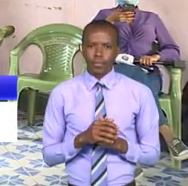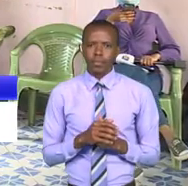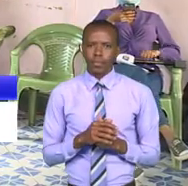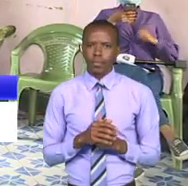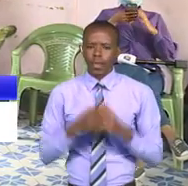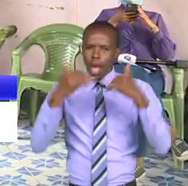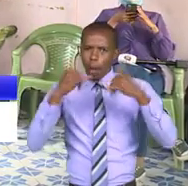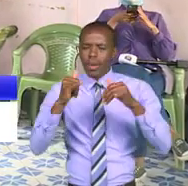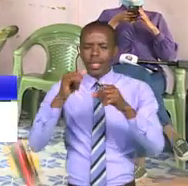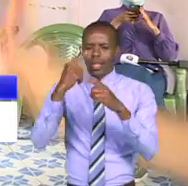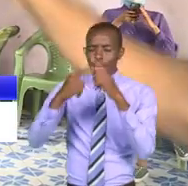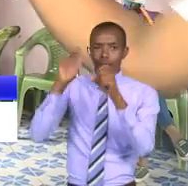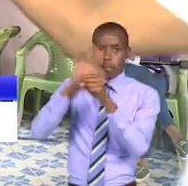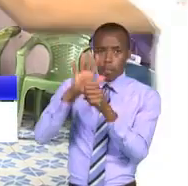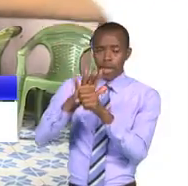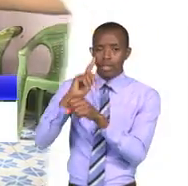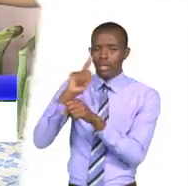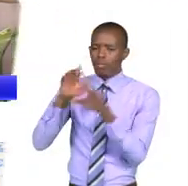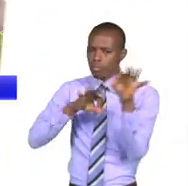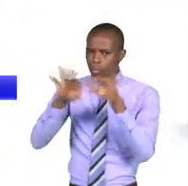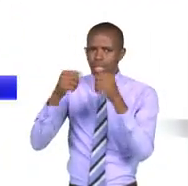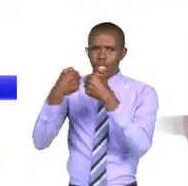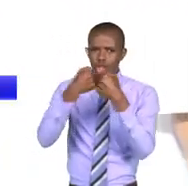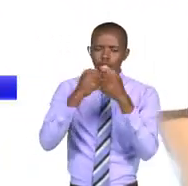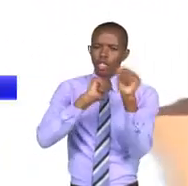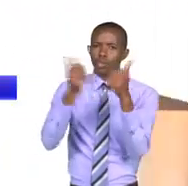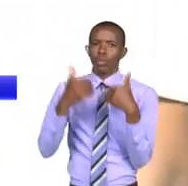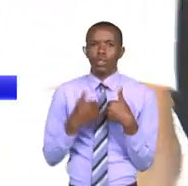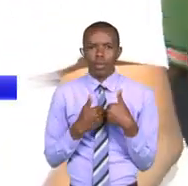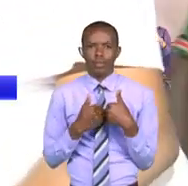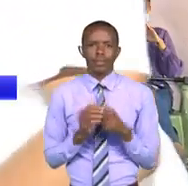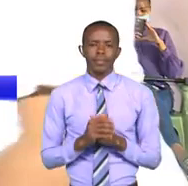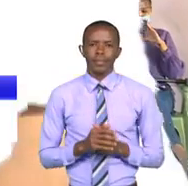Having played for centuries, Omamba narrates the challenges the sport encounters.